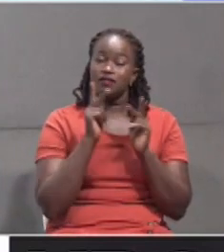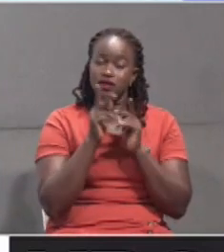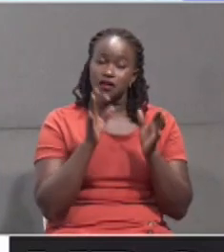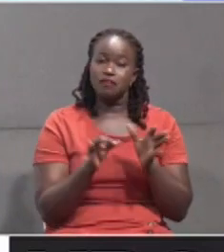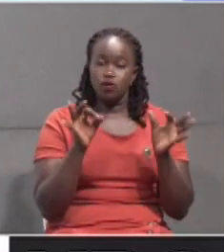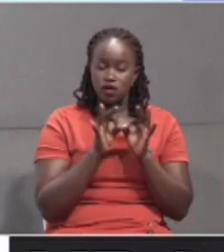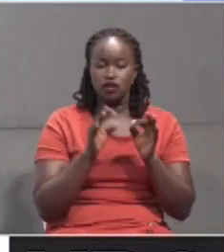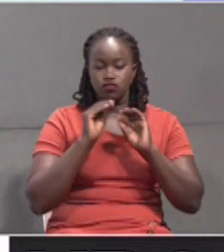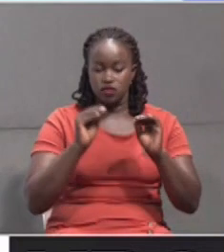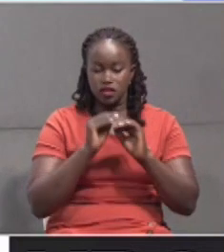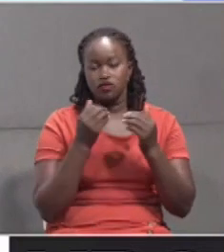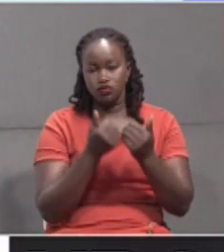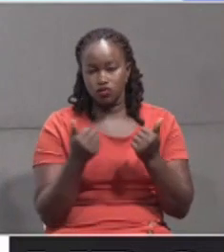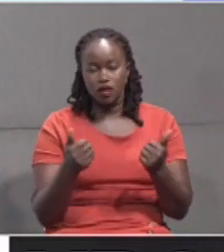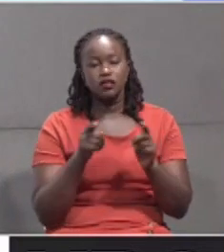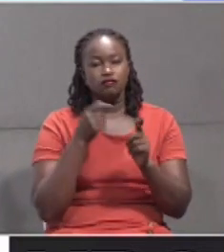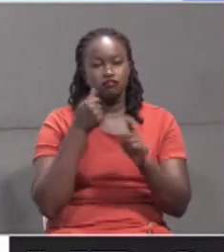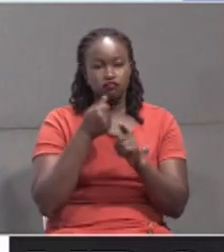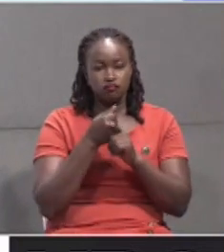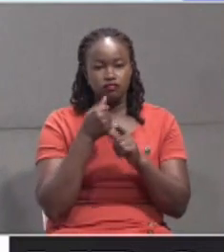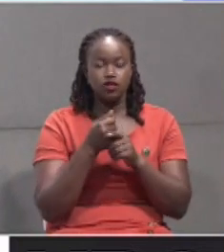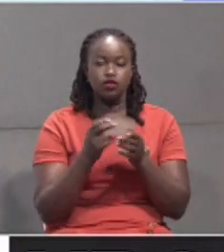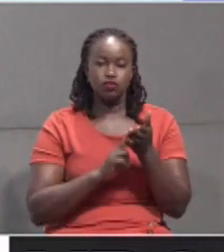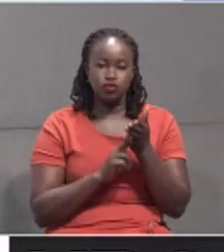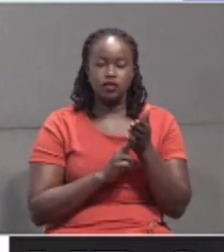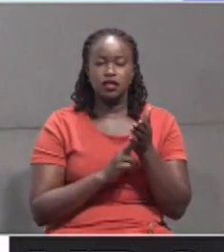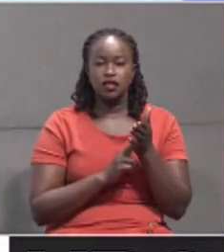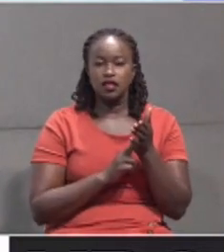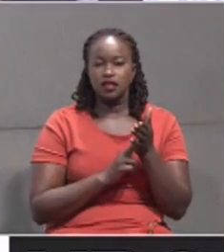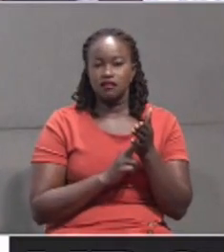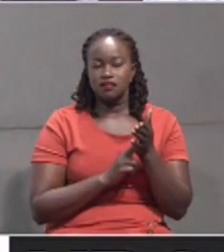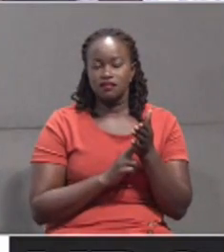education for children and advocated for adoption of intensive commercial farming.